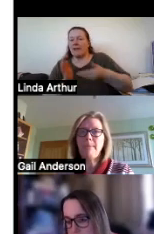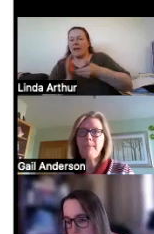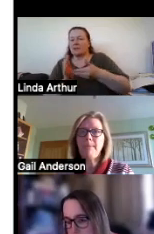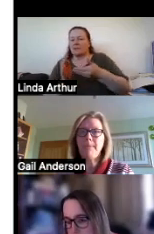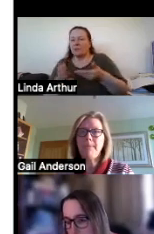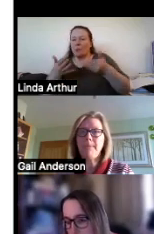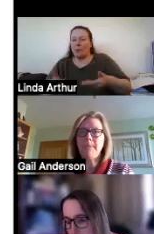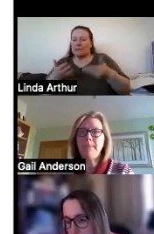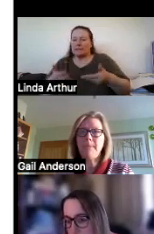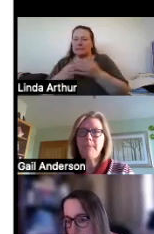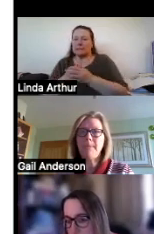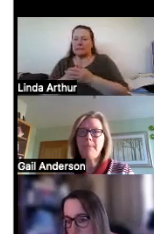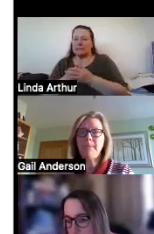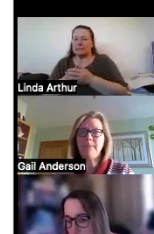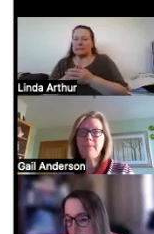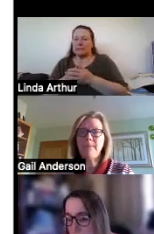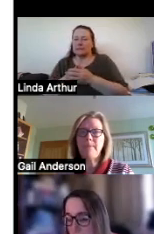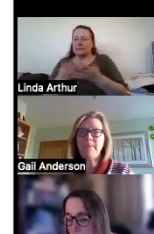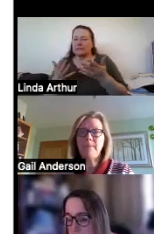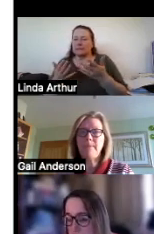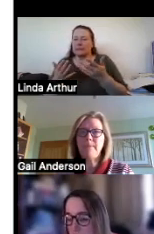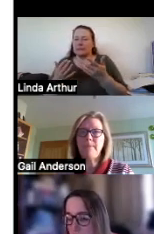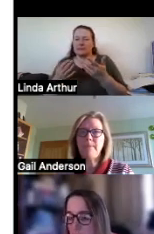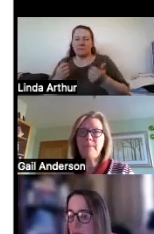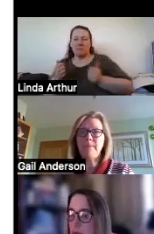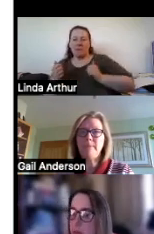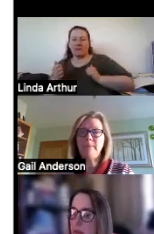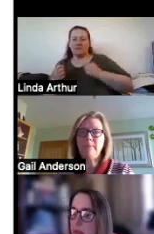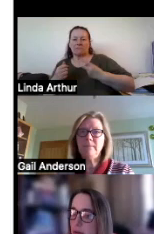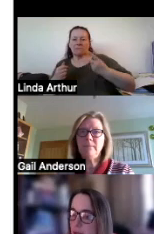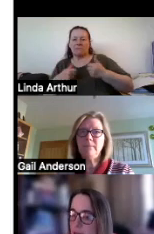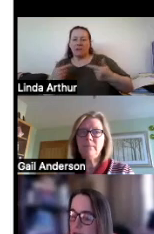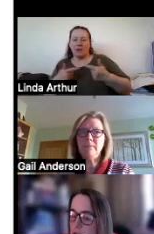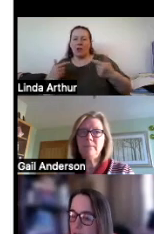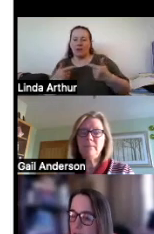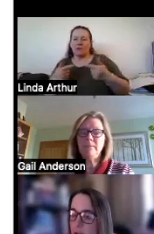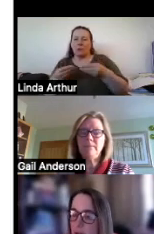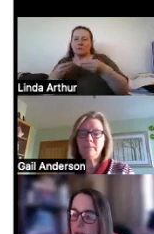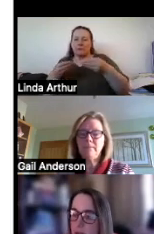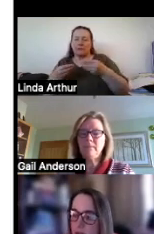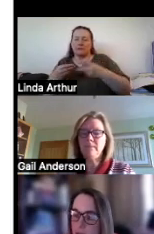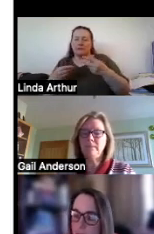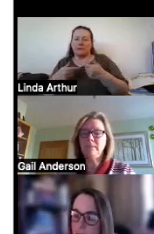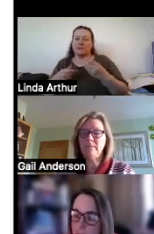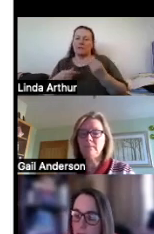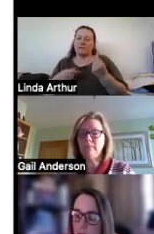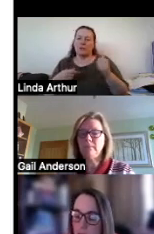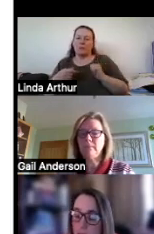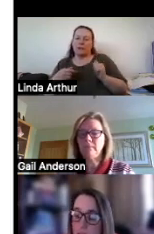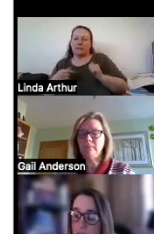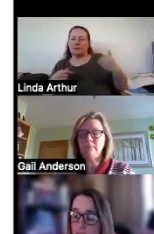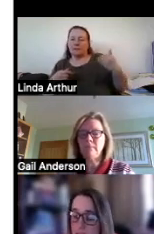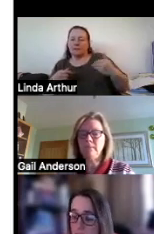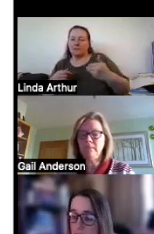well. Increased number of pregnancies, so your pelvic floor has been through that extra strain several times, and